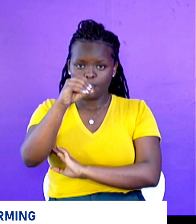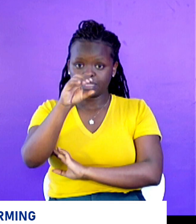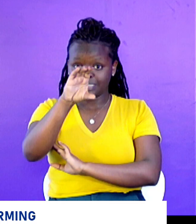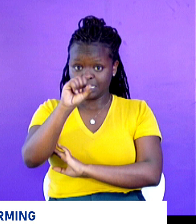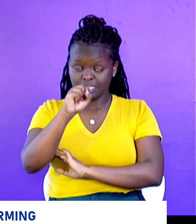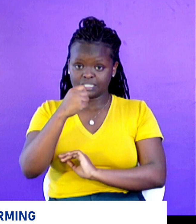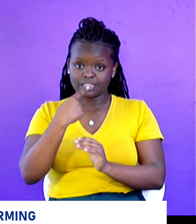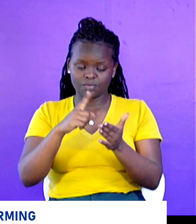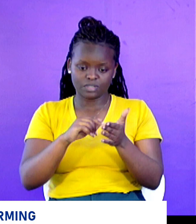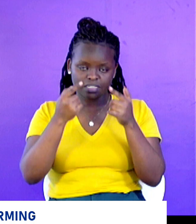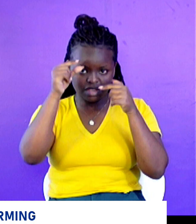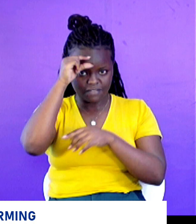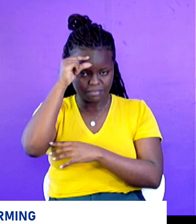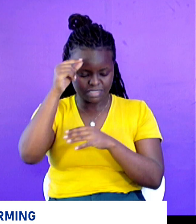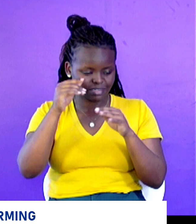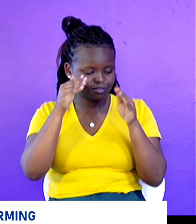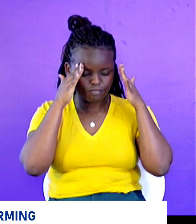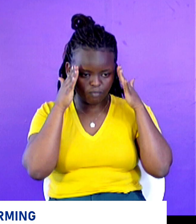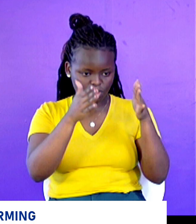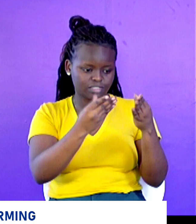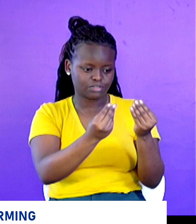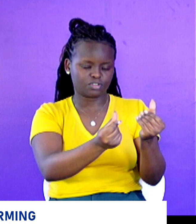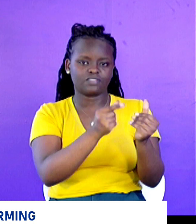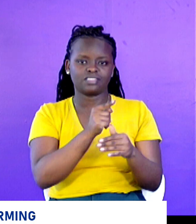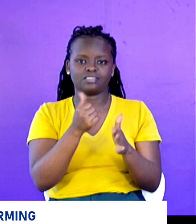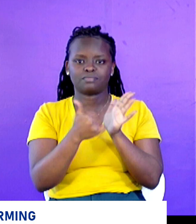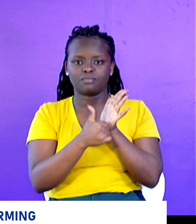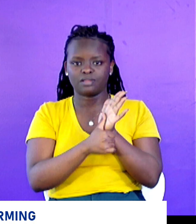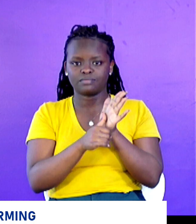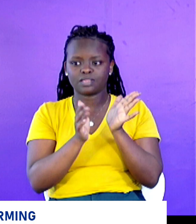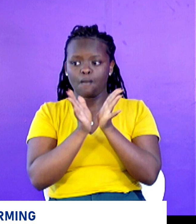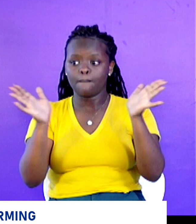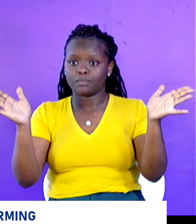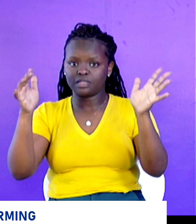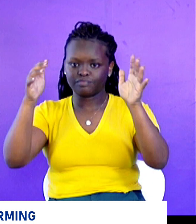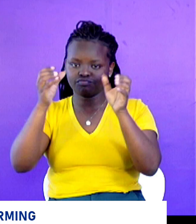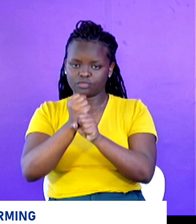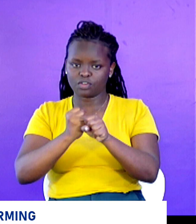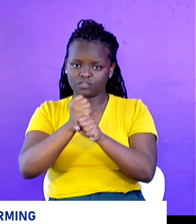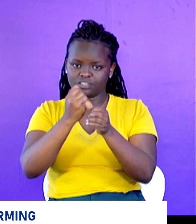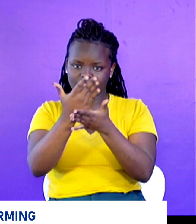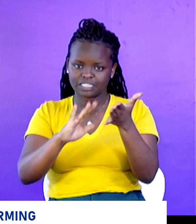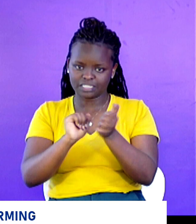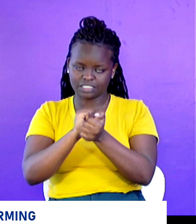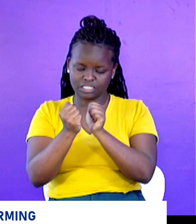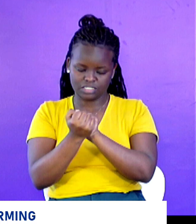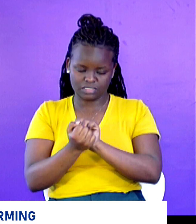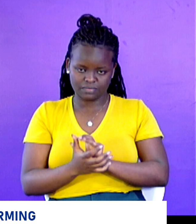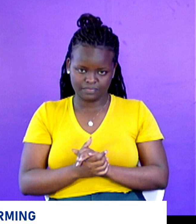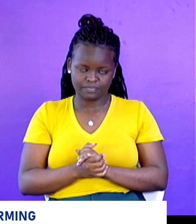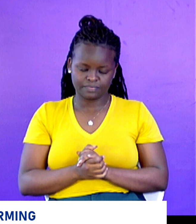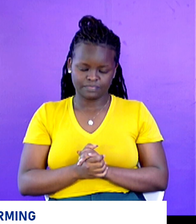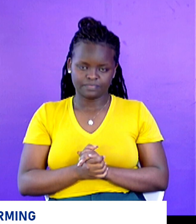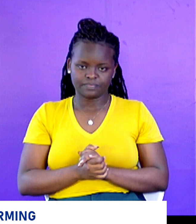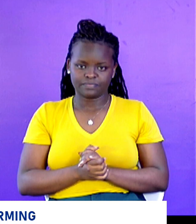is committed to addressing these issues as part of the broader coffee sector reforms.